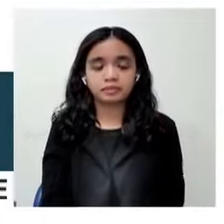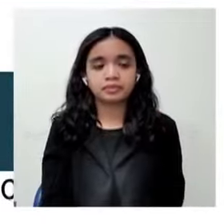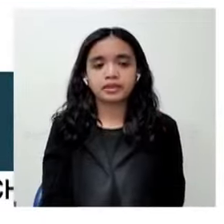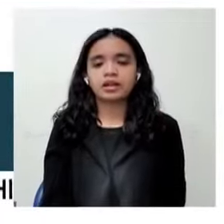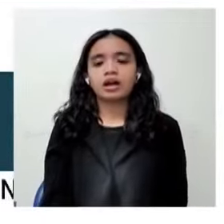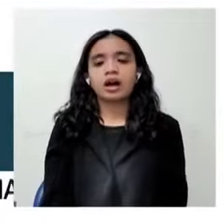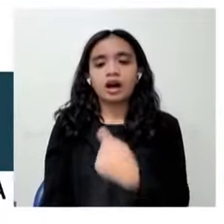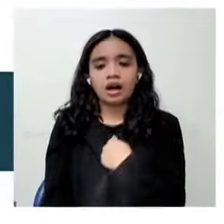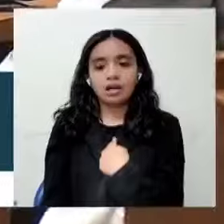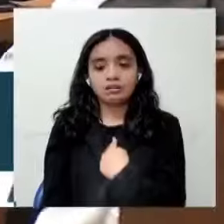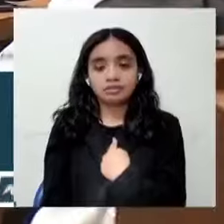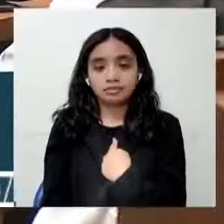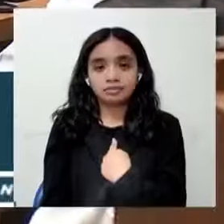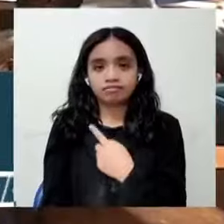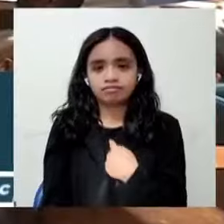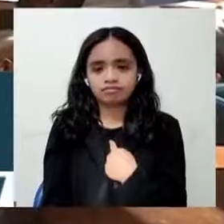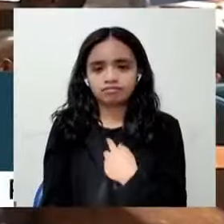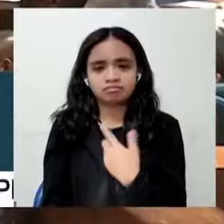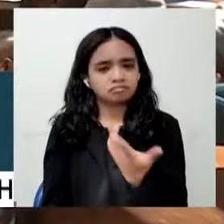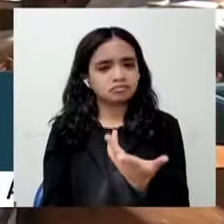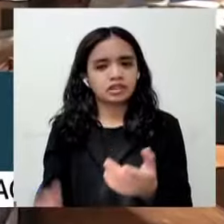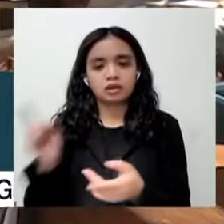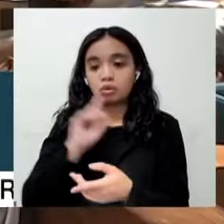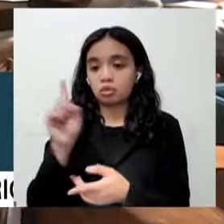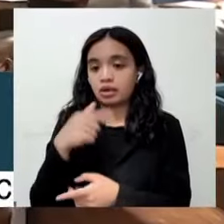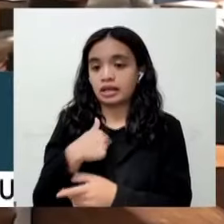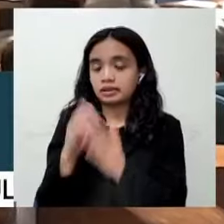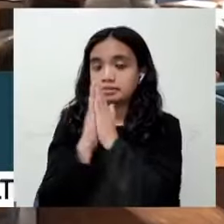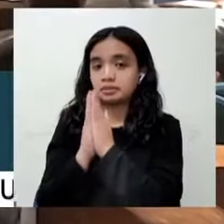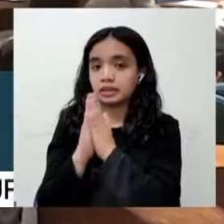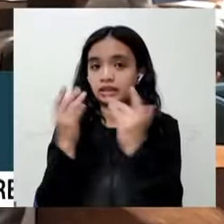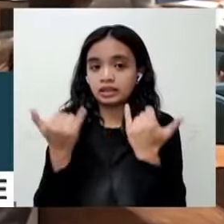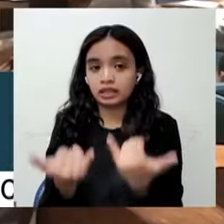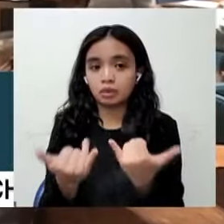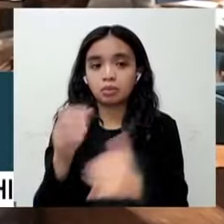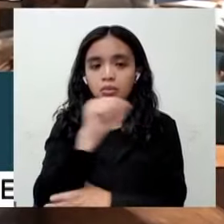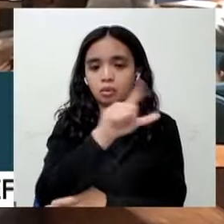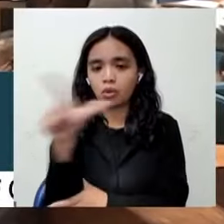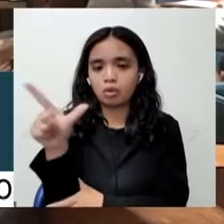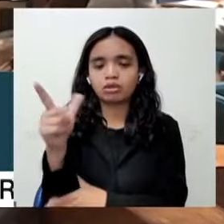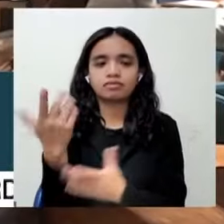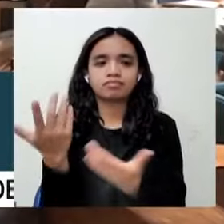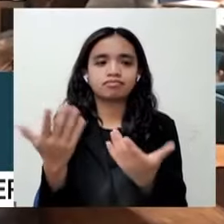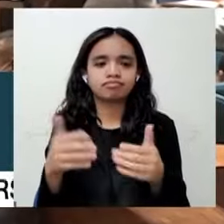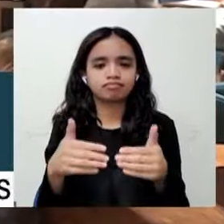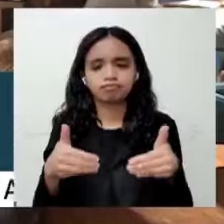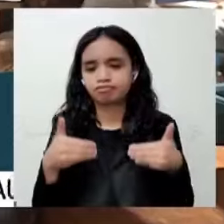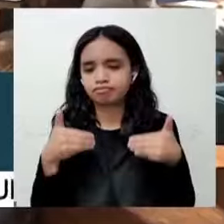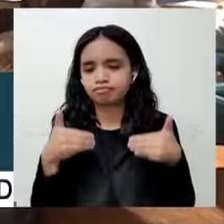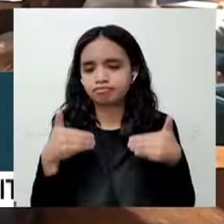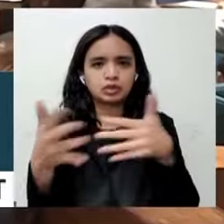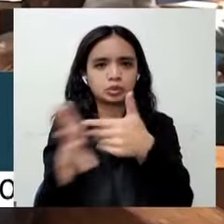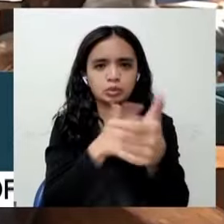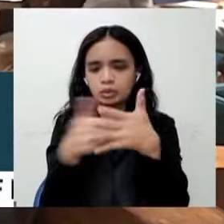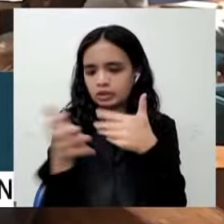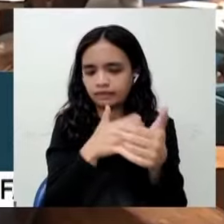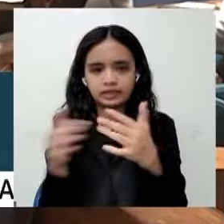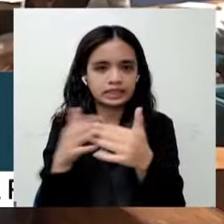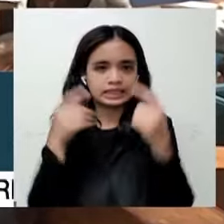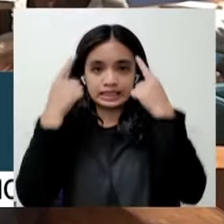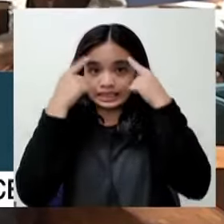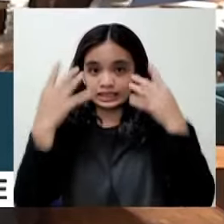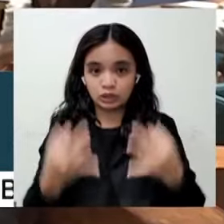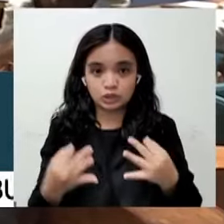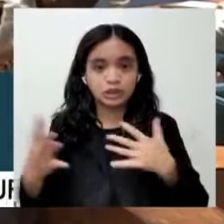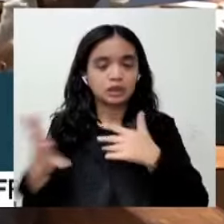All I'm praying right now is just that everybody moves on. whatever the decision, whatever the